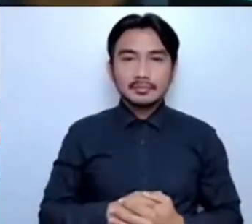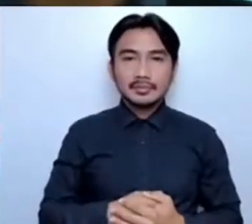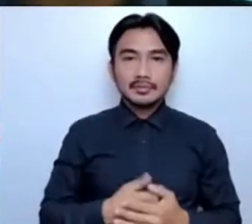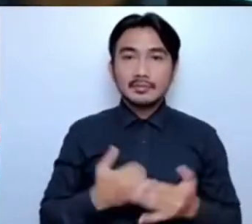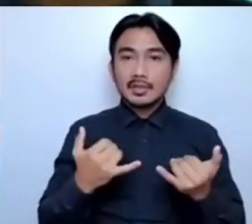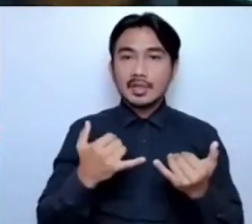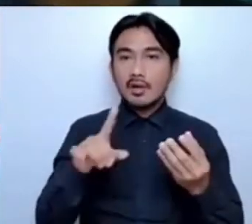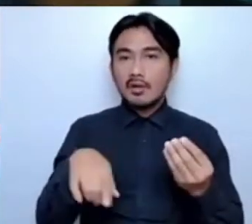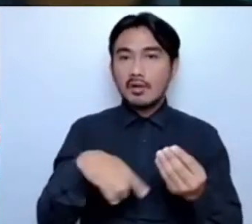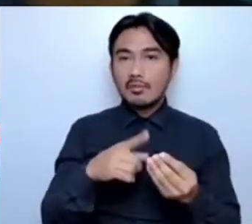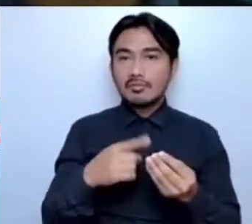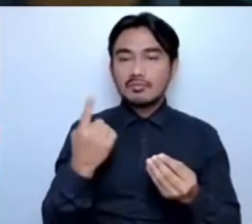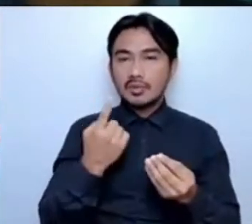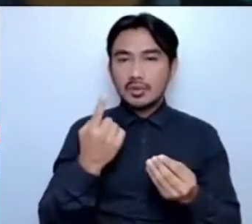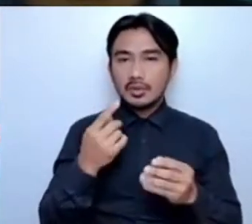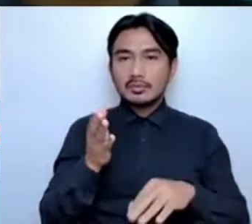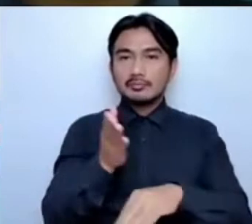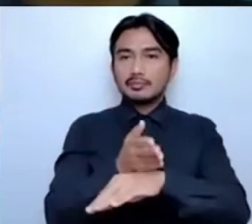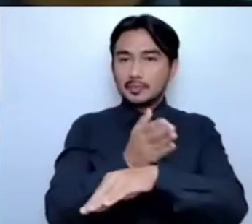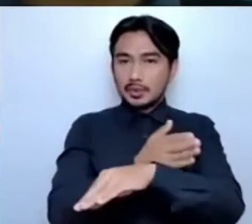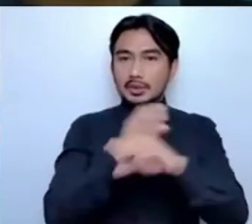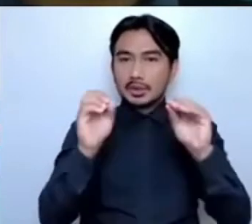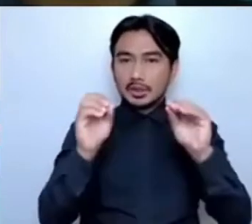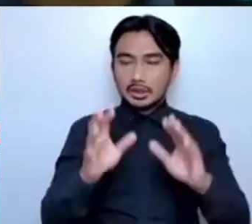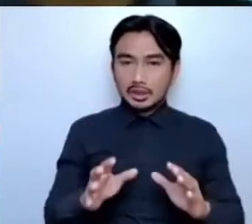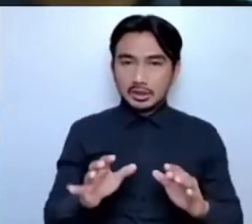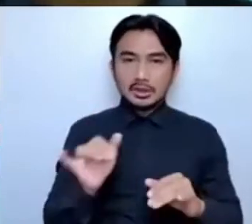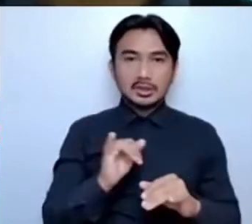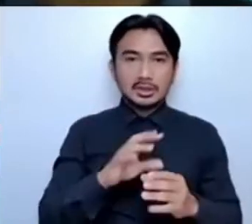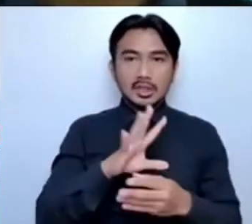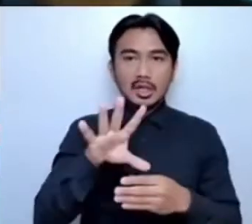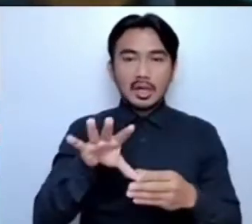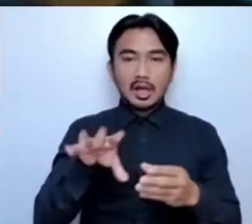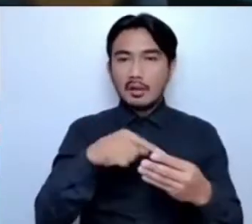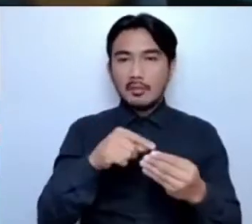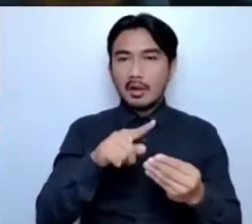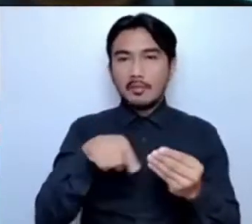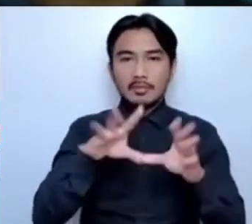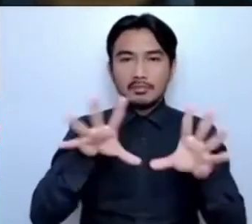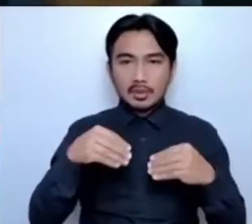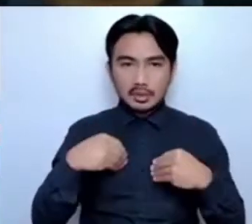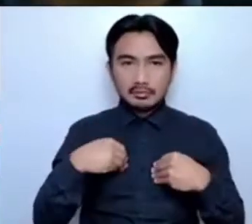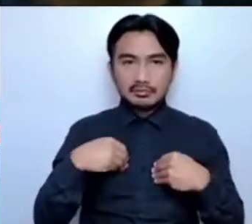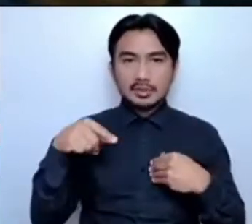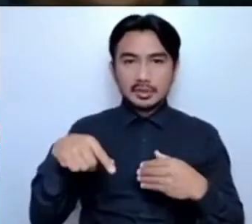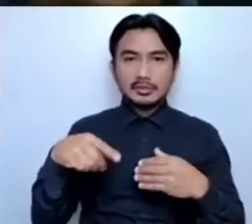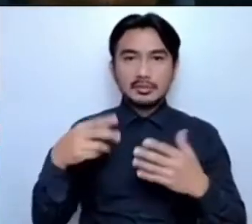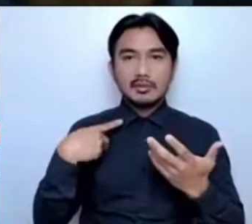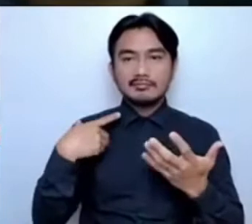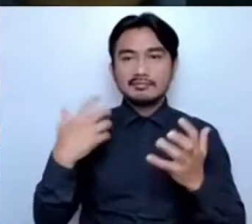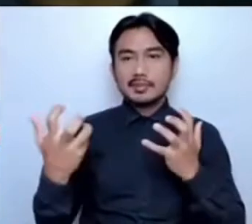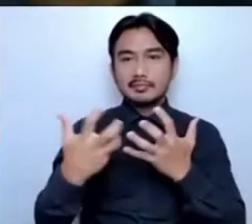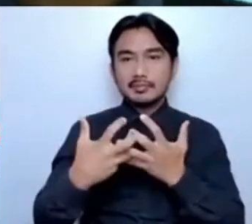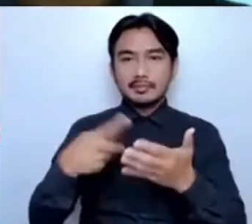this is about your progress as far as the adapted or contextualized learning program is concerned.